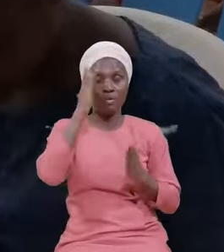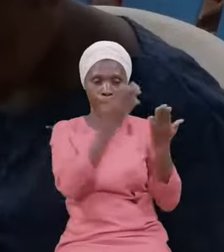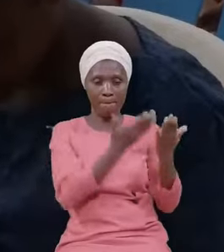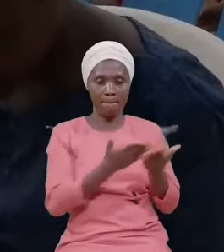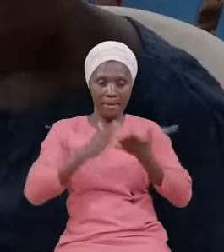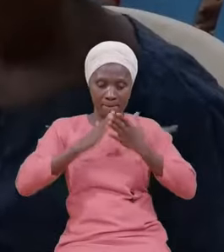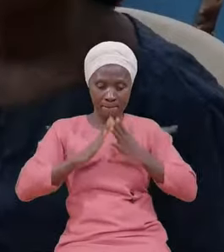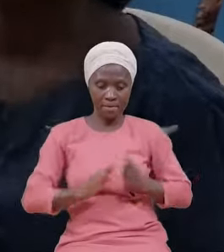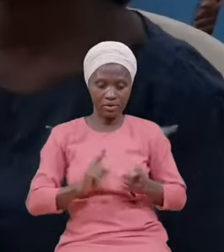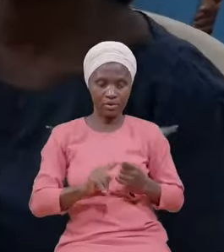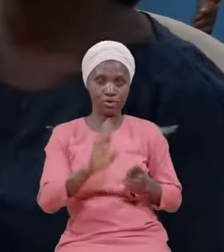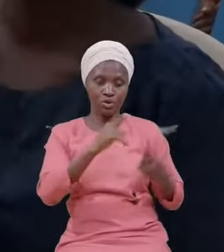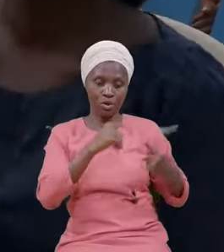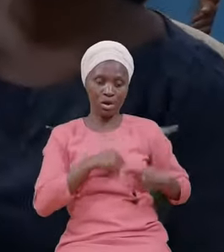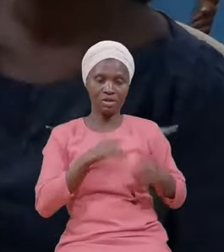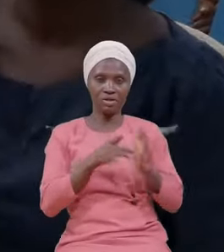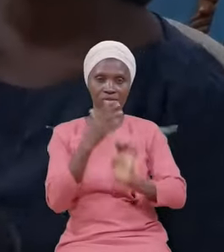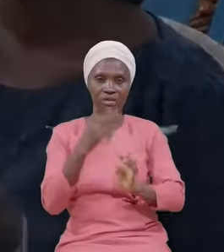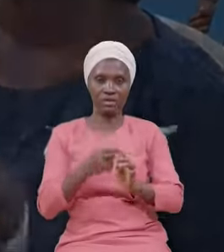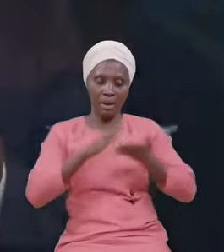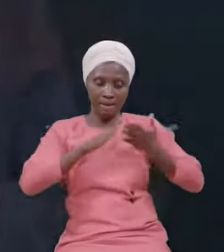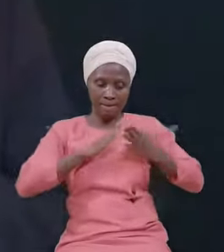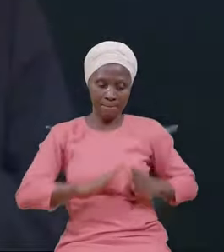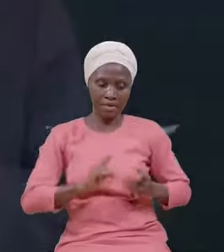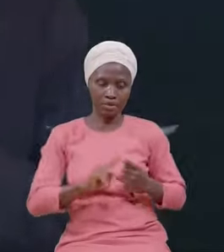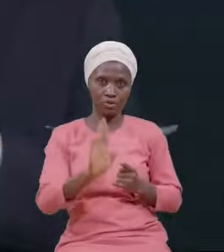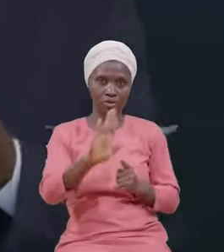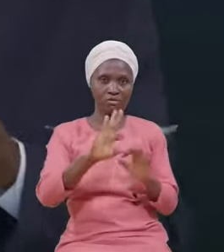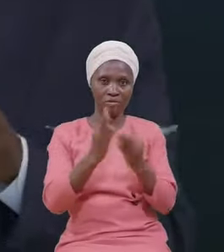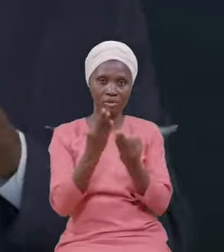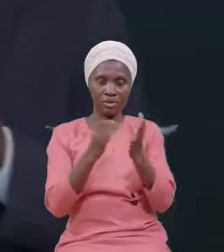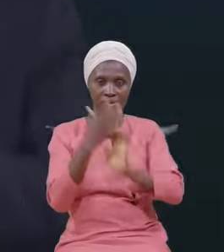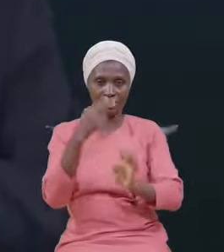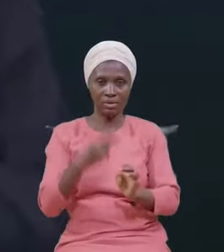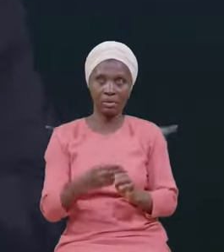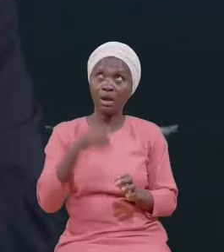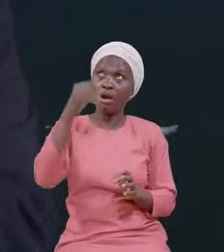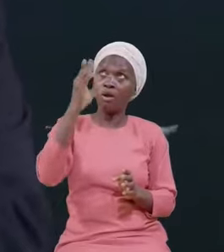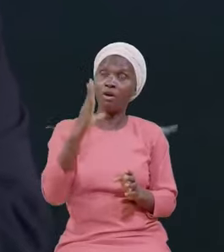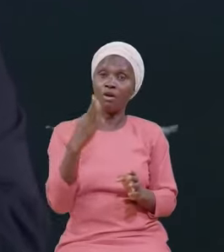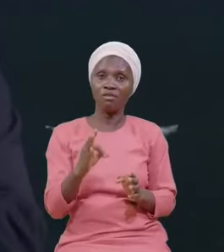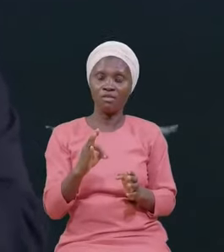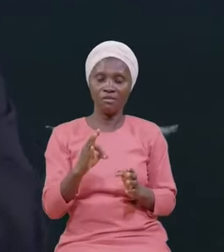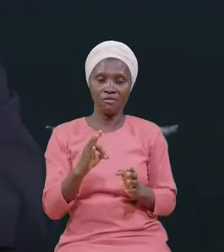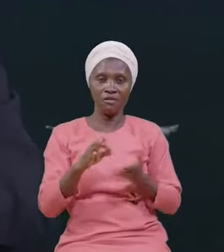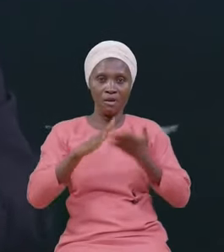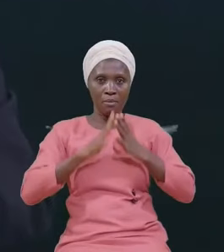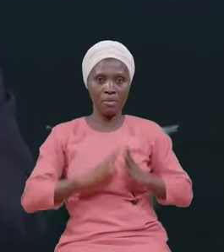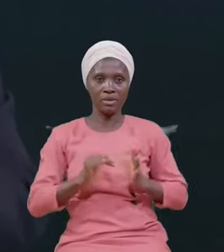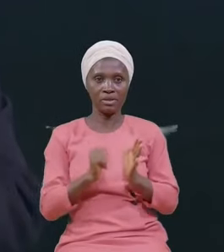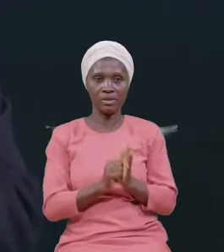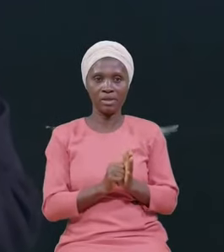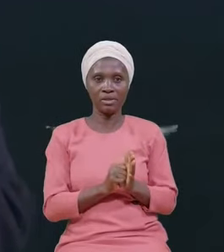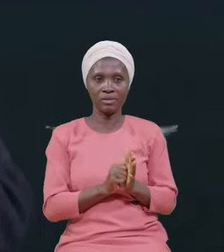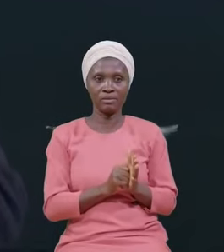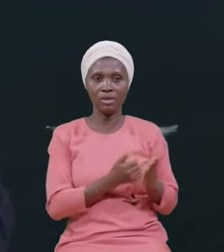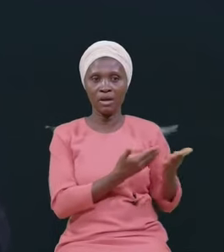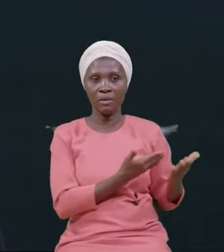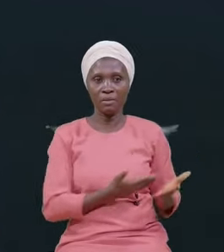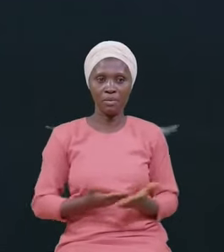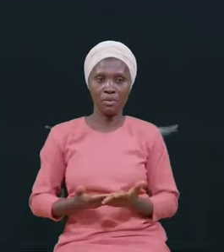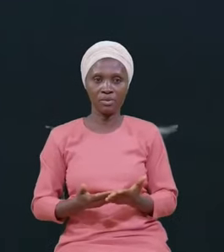peace in your family the God of Peace that brought again from the dead our lord